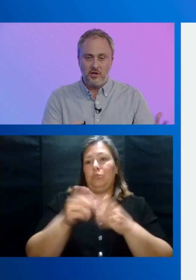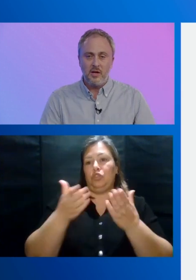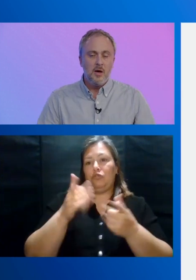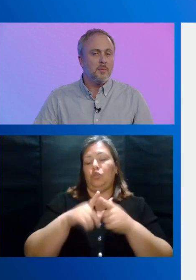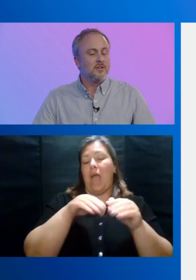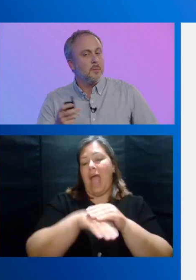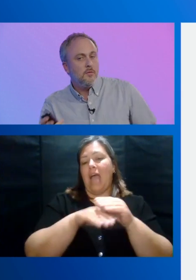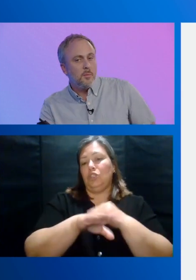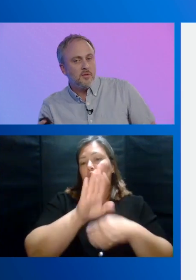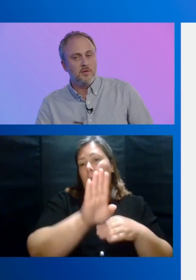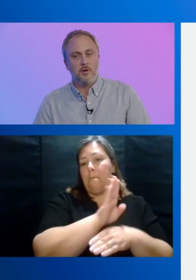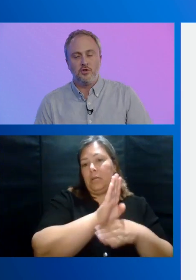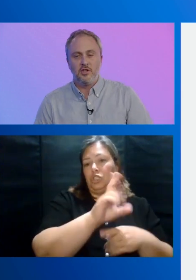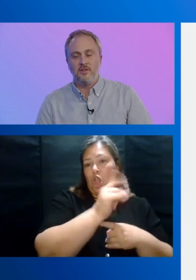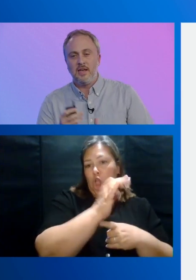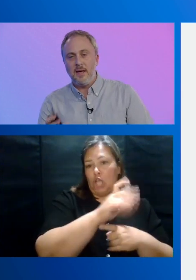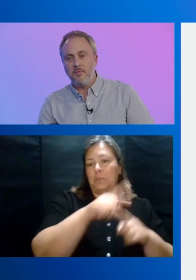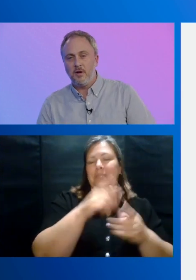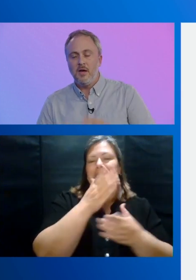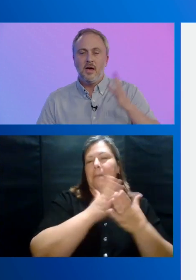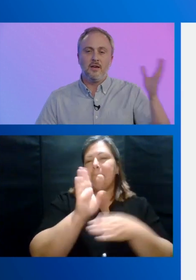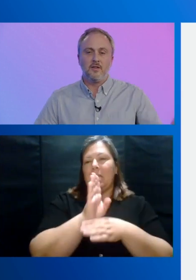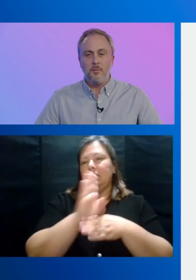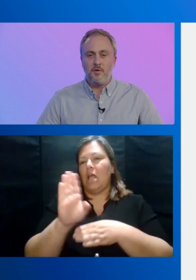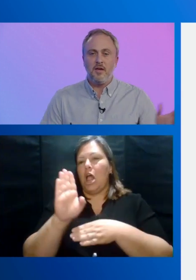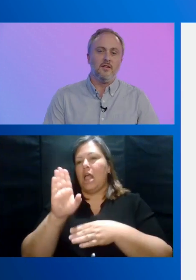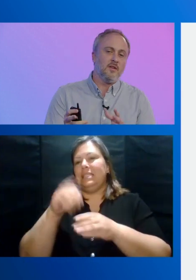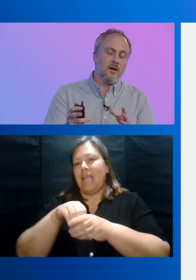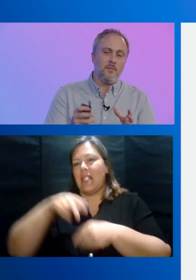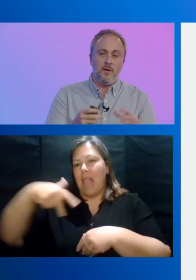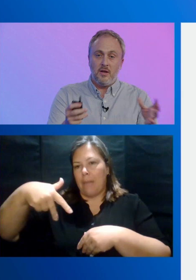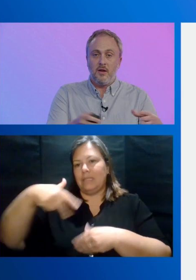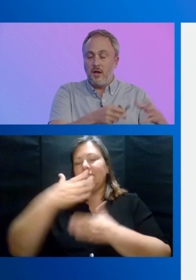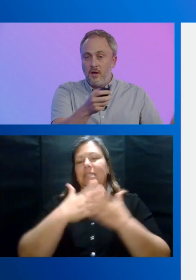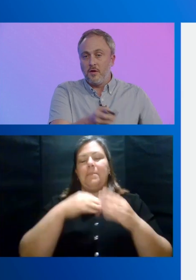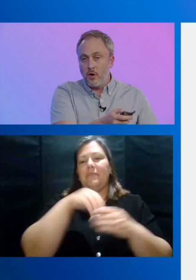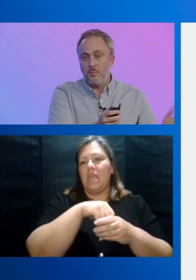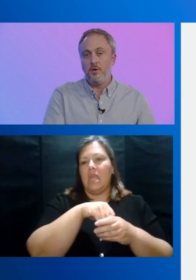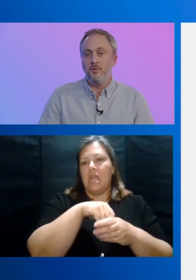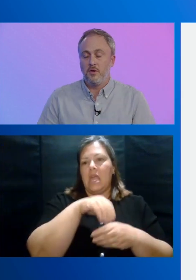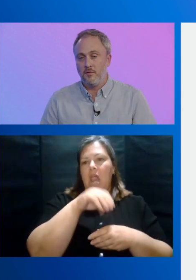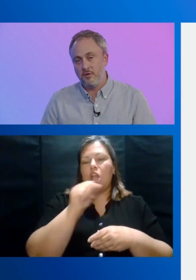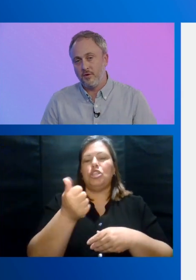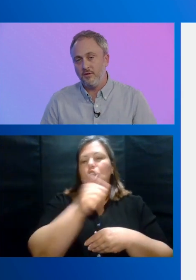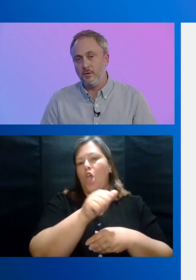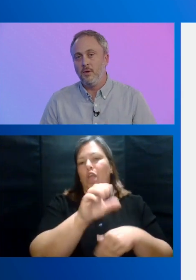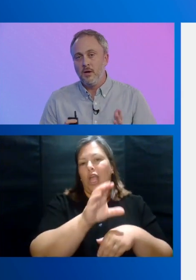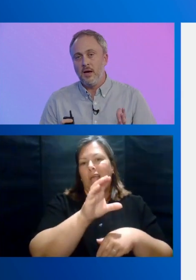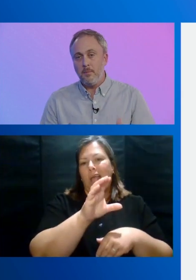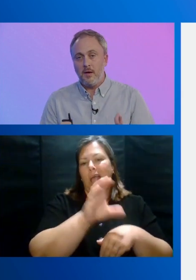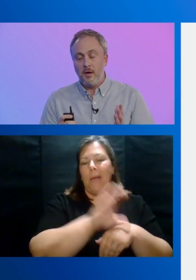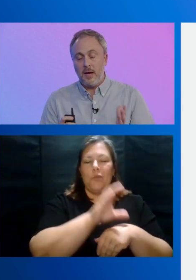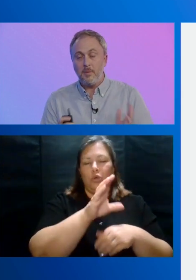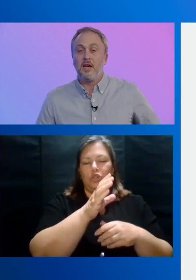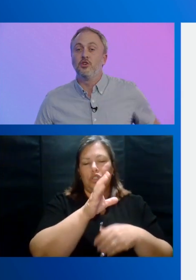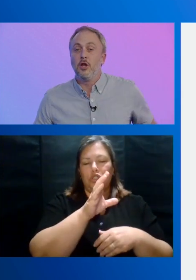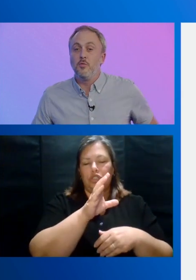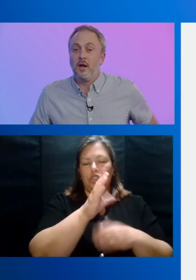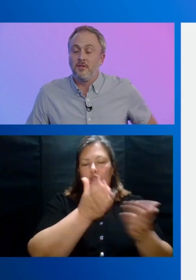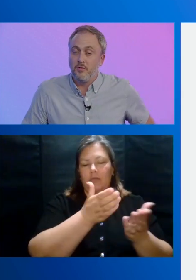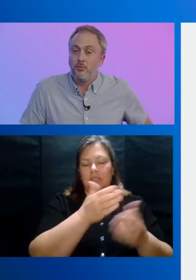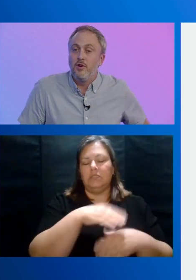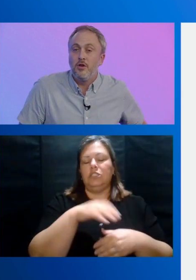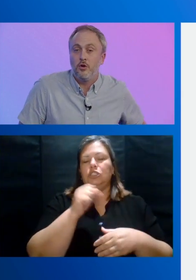business logic, but some of your business logic is in Lambda and some of it is in another compute service, right? So Application